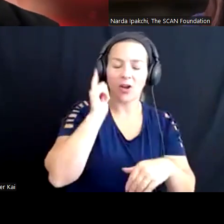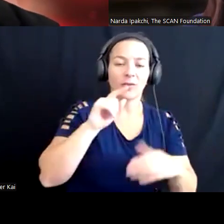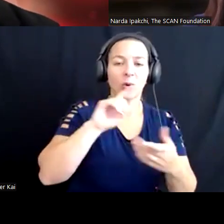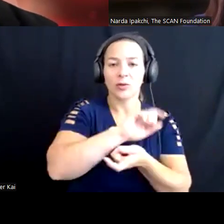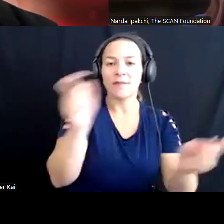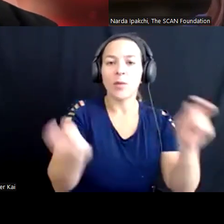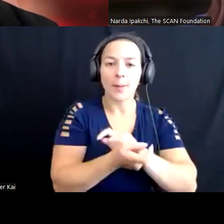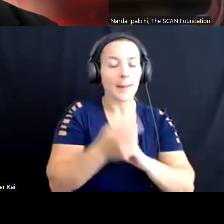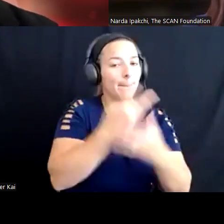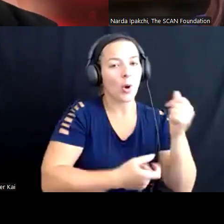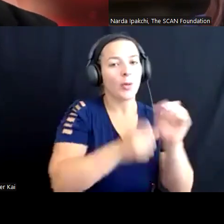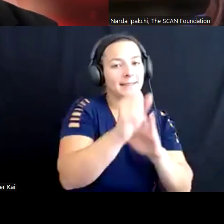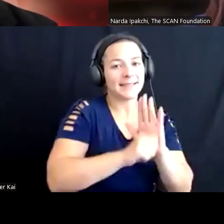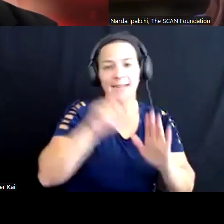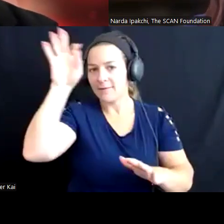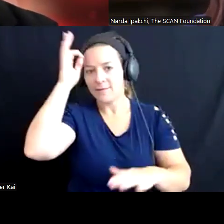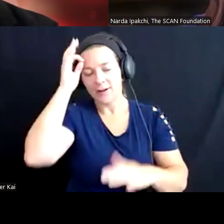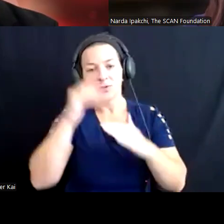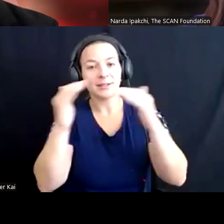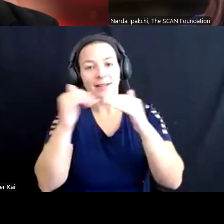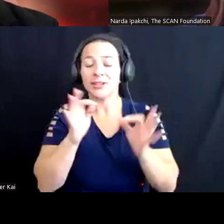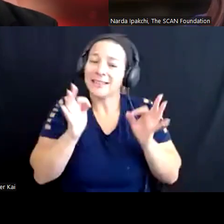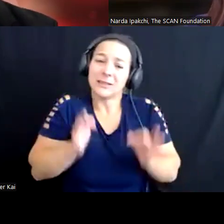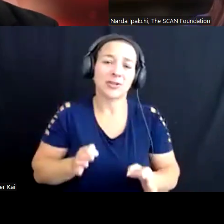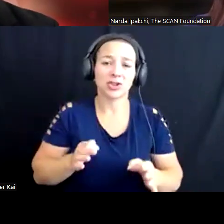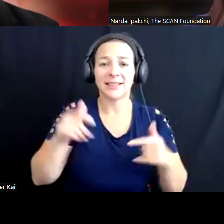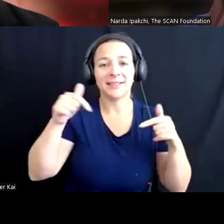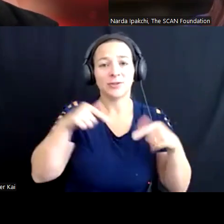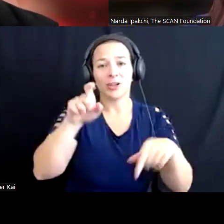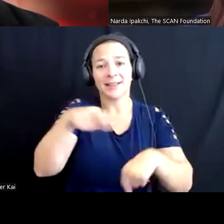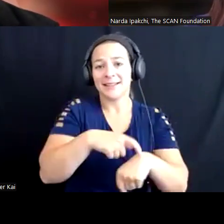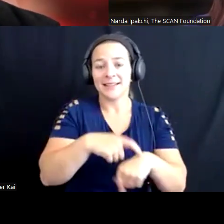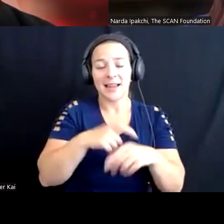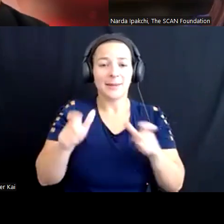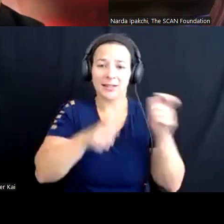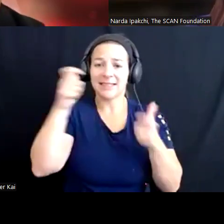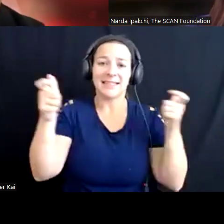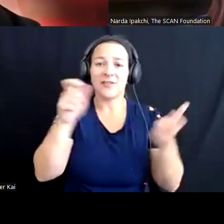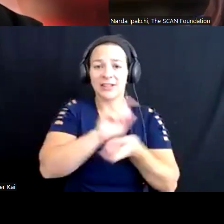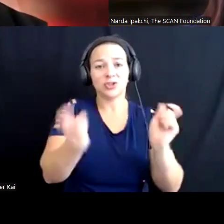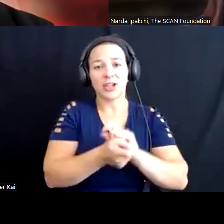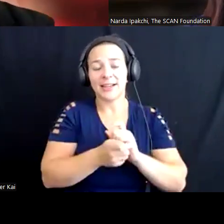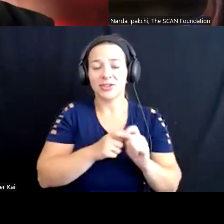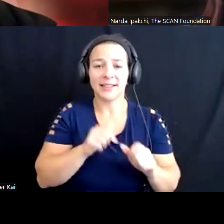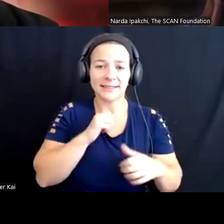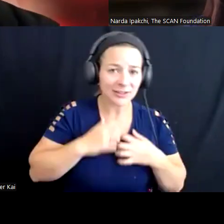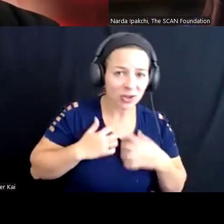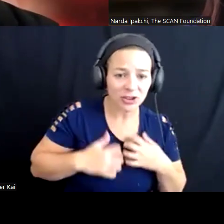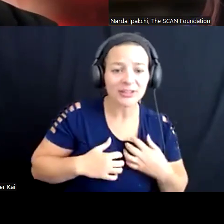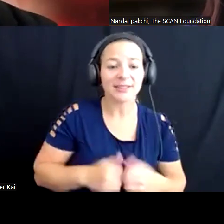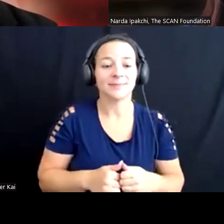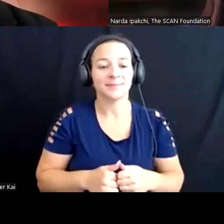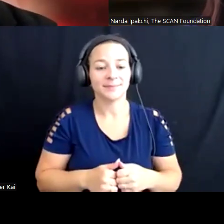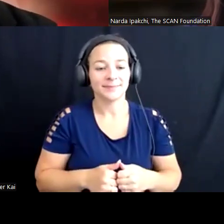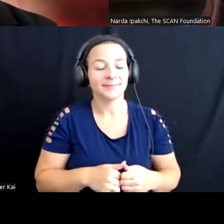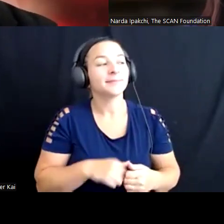levels, especially during this time of tremendous change and uncertainty? Thank you, Sarah, and thanks everybody for what a rich